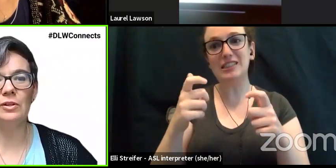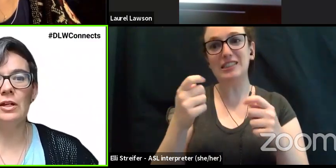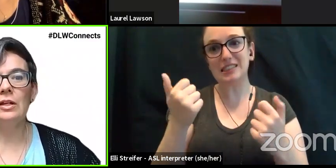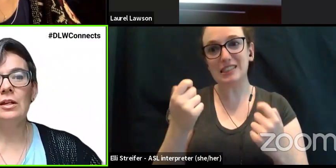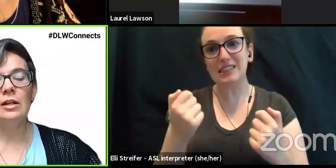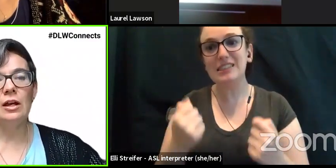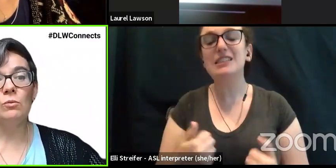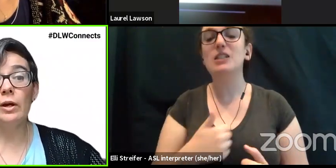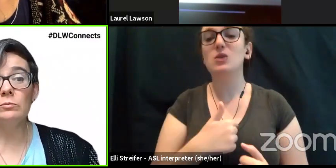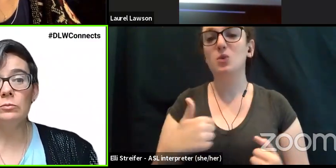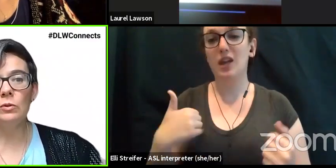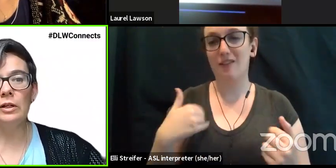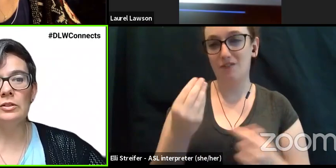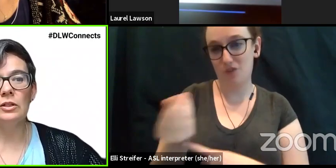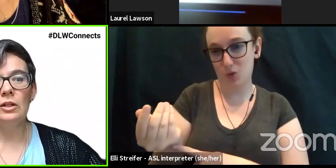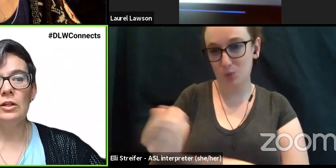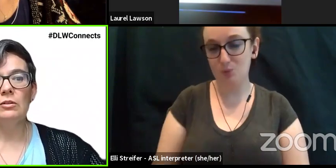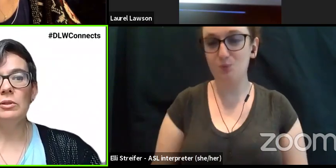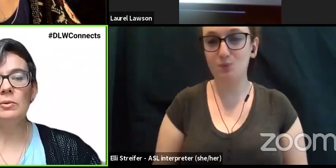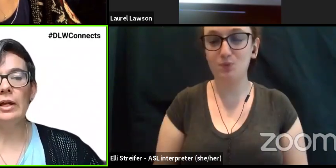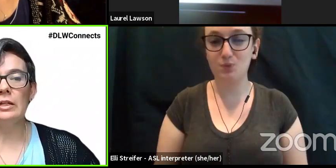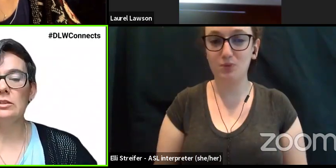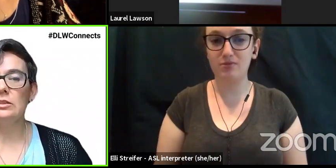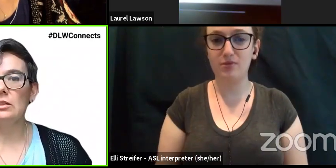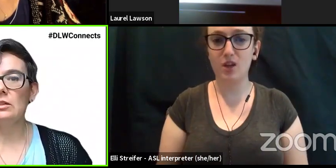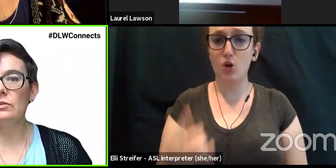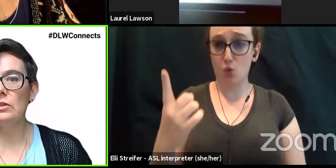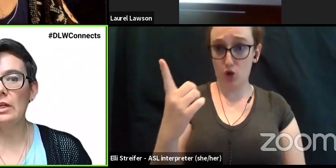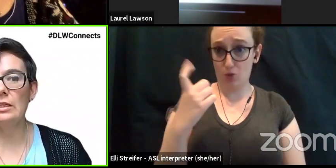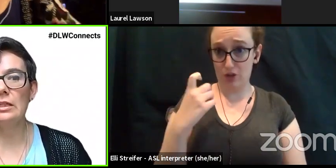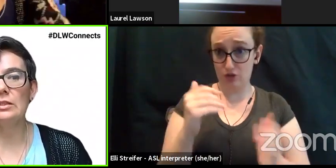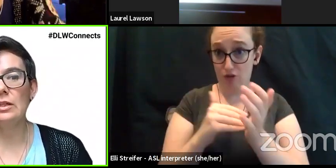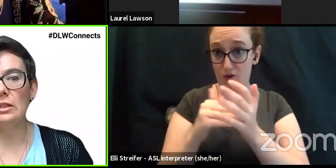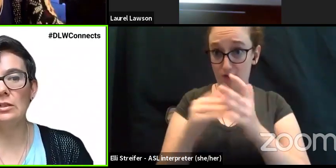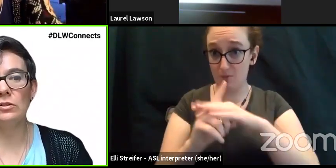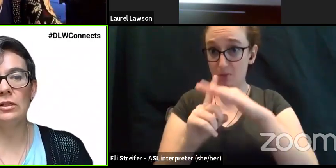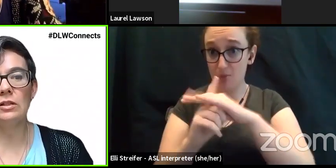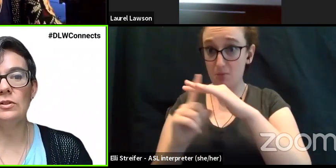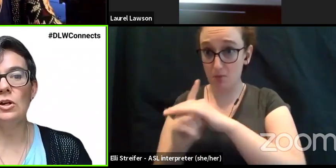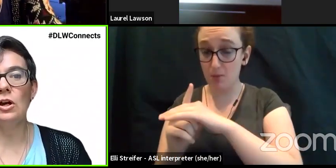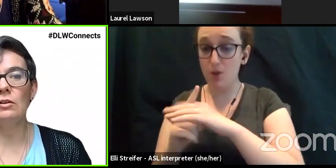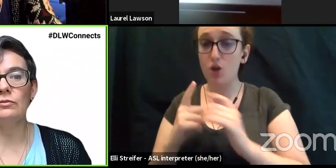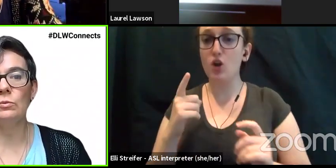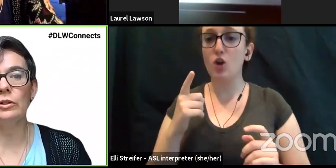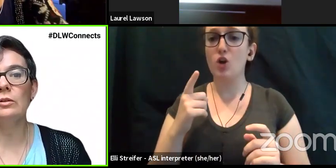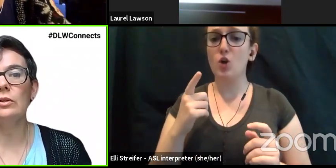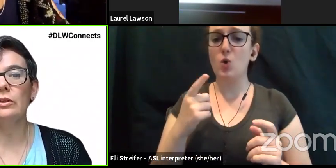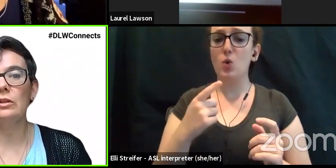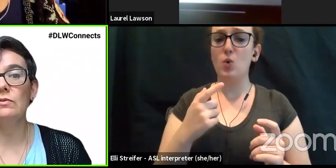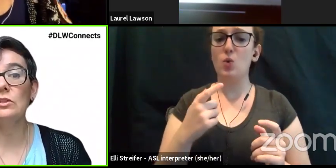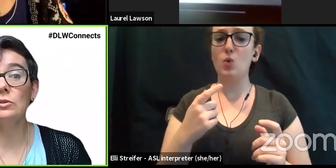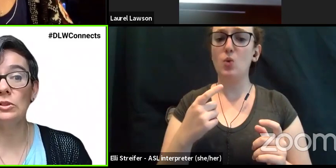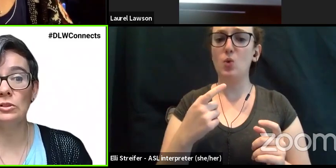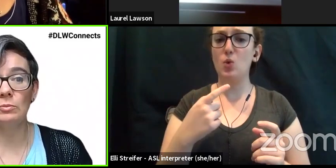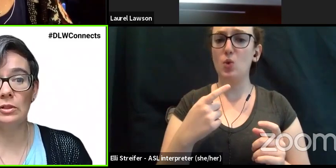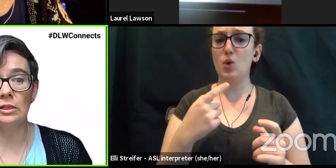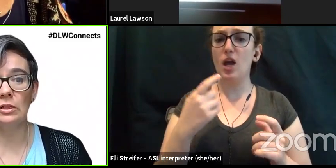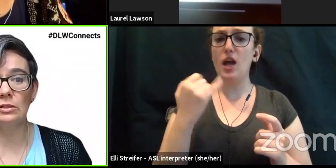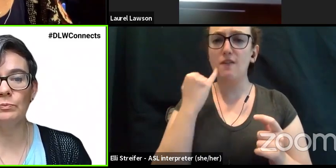off. One was, people asked if there's any insight you can give into working with